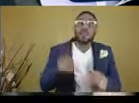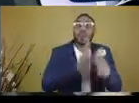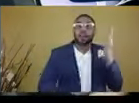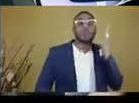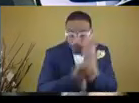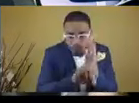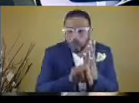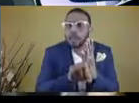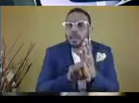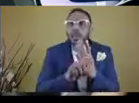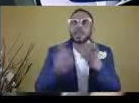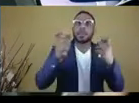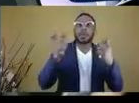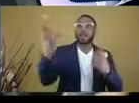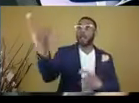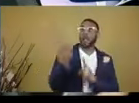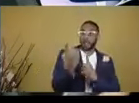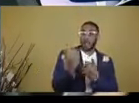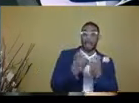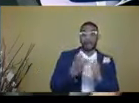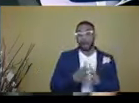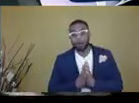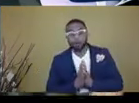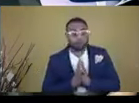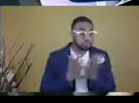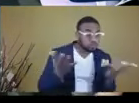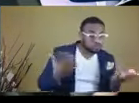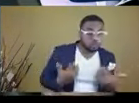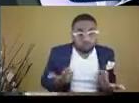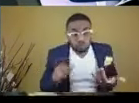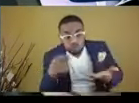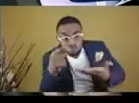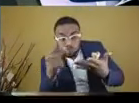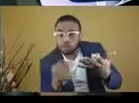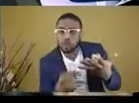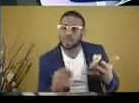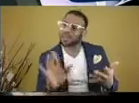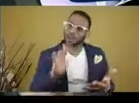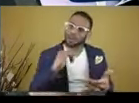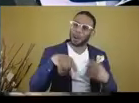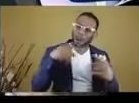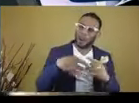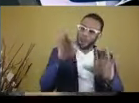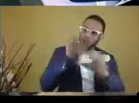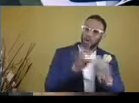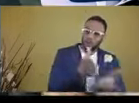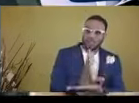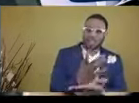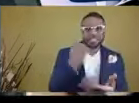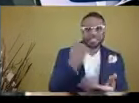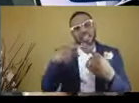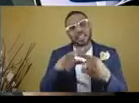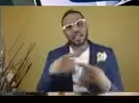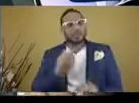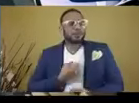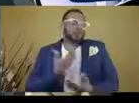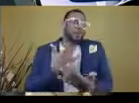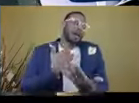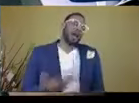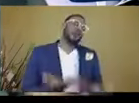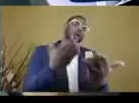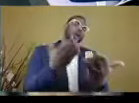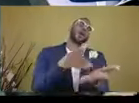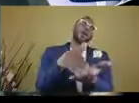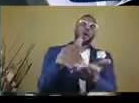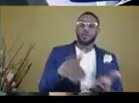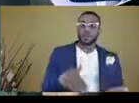that the administration was coming to ask around what it is that we need. You know, when we're talking about voting rights, I just think that it's poetic, and I raise this often,